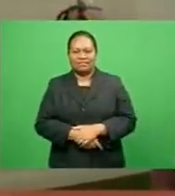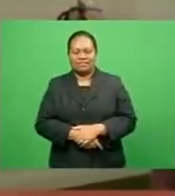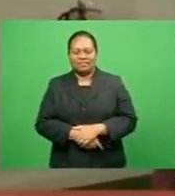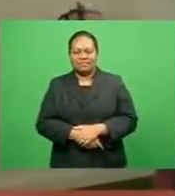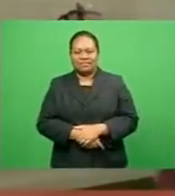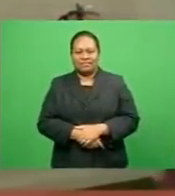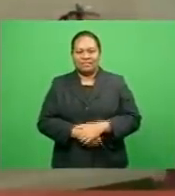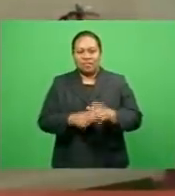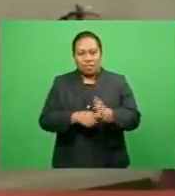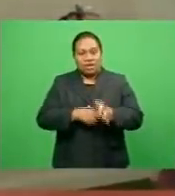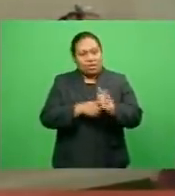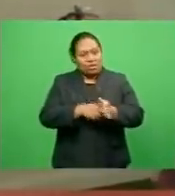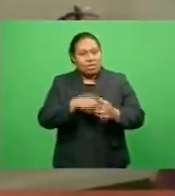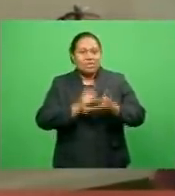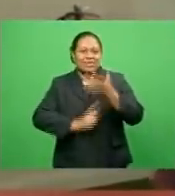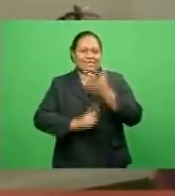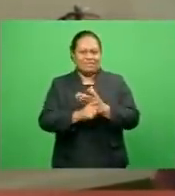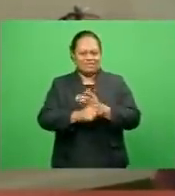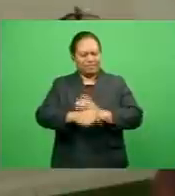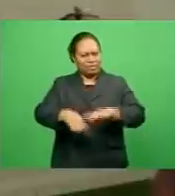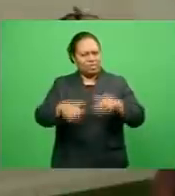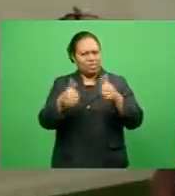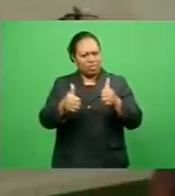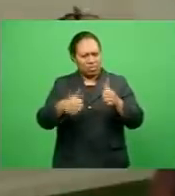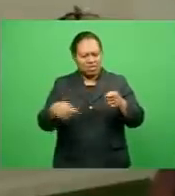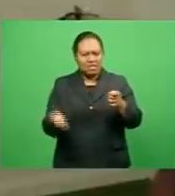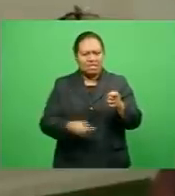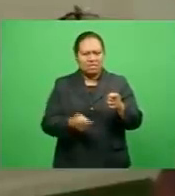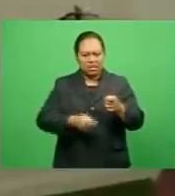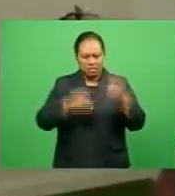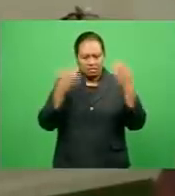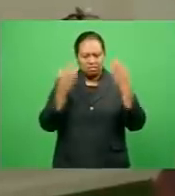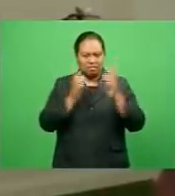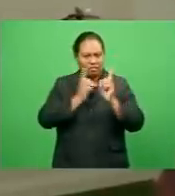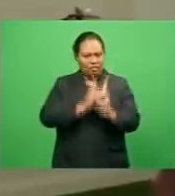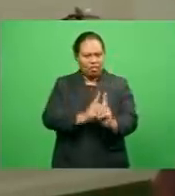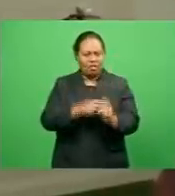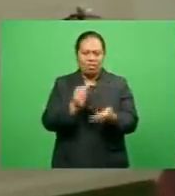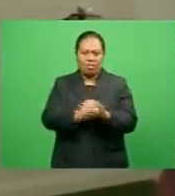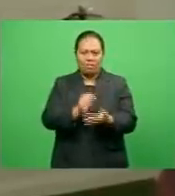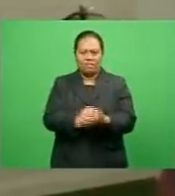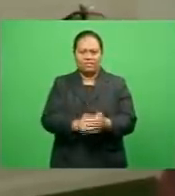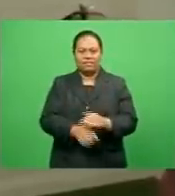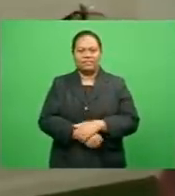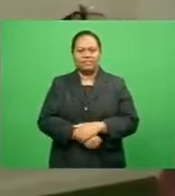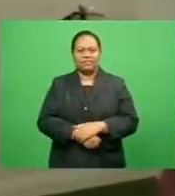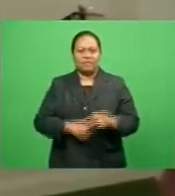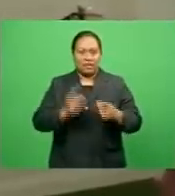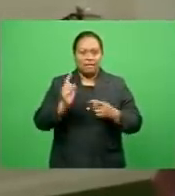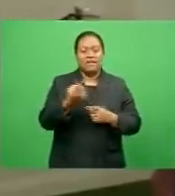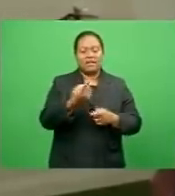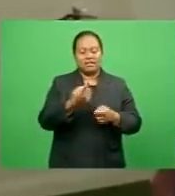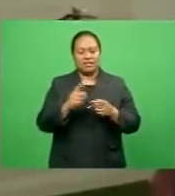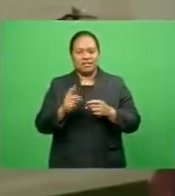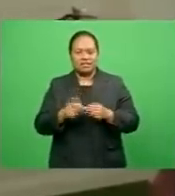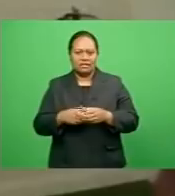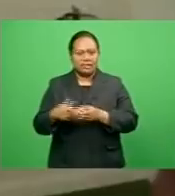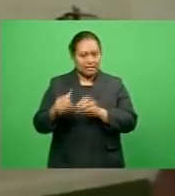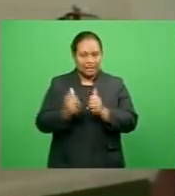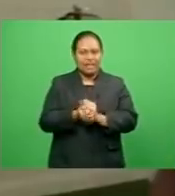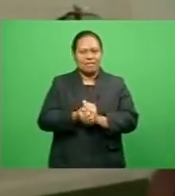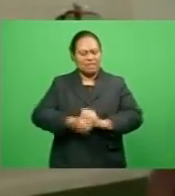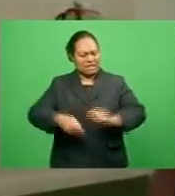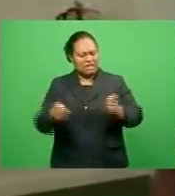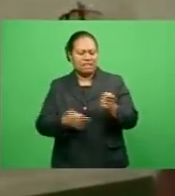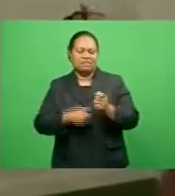their team task and player task. And the philosophy which we have been using from the first game and from the league games as well, they were very disciplined